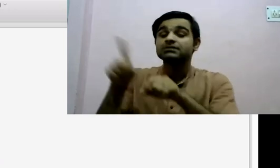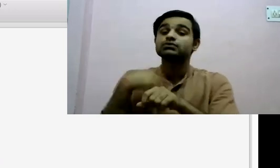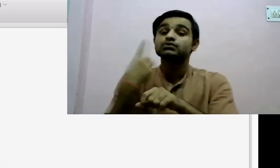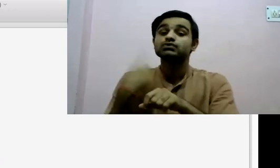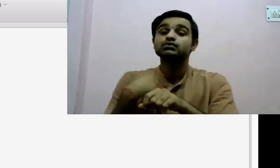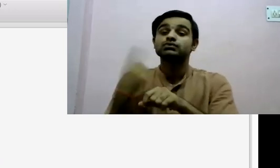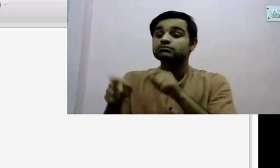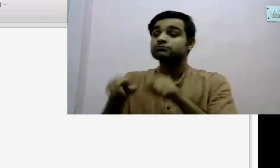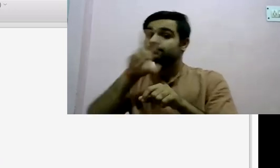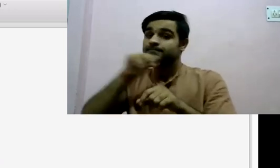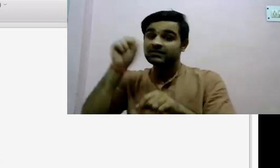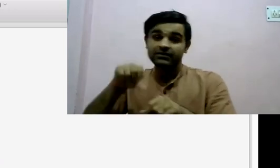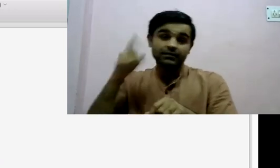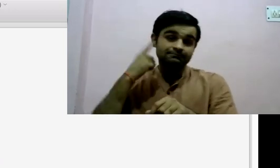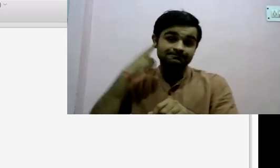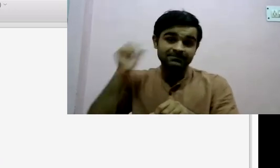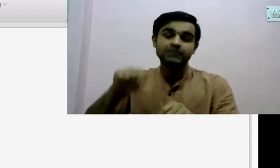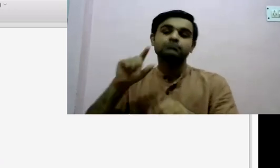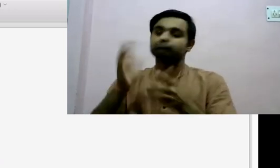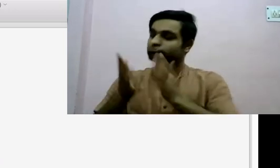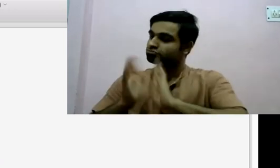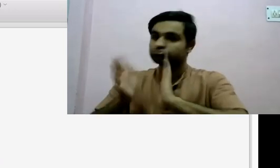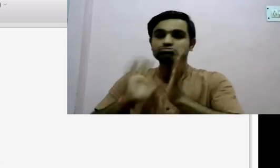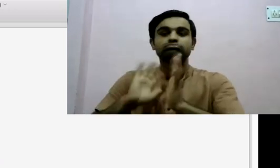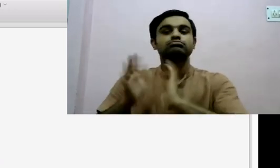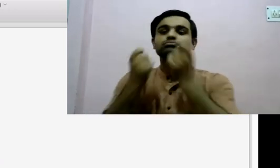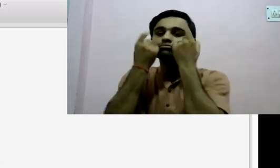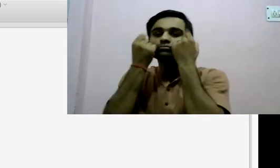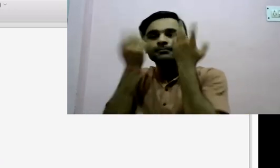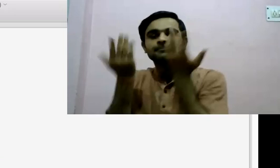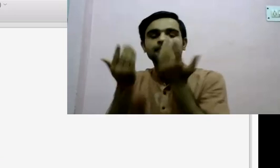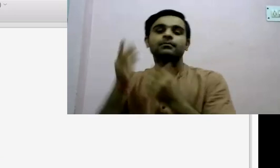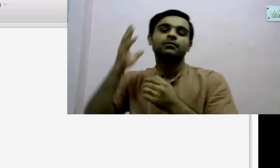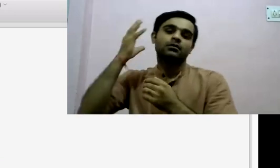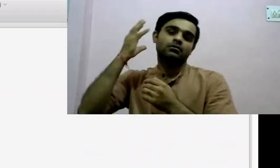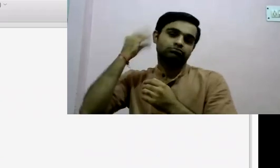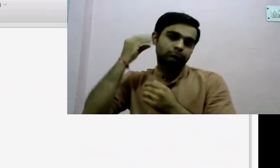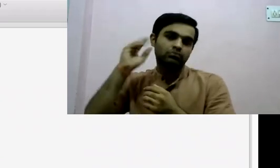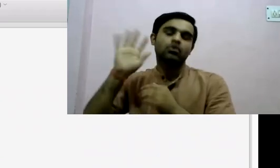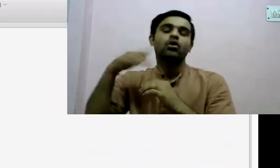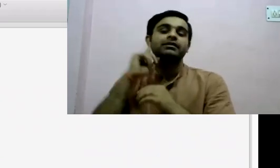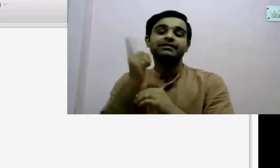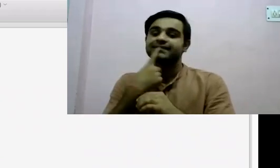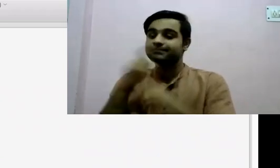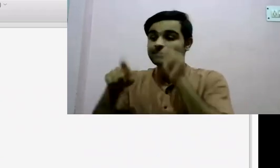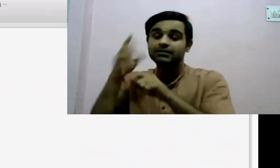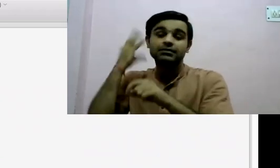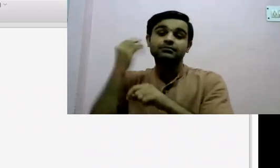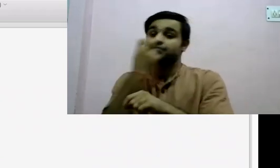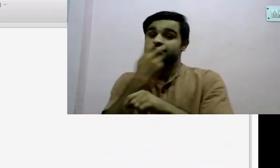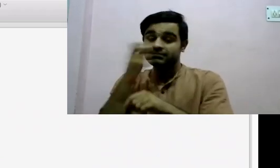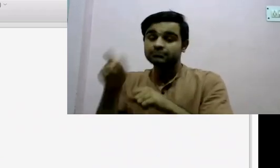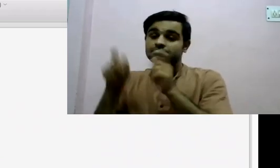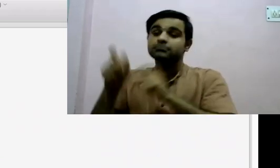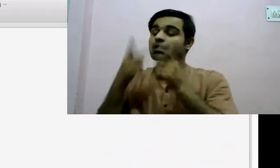understand only sign language and may be hearing and or speech impaired. So when they approach you, you will be able to use